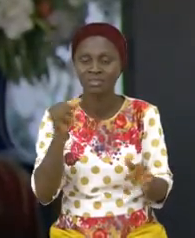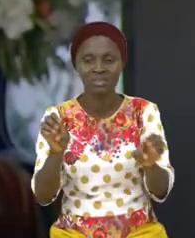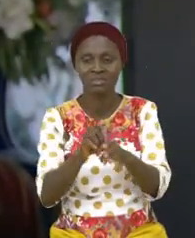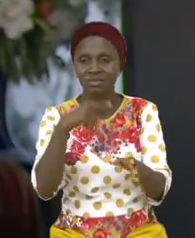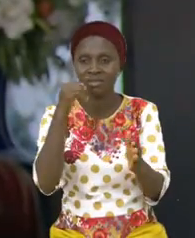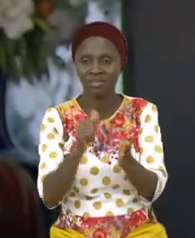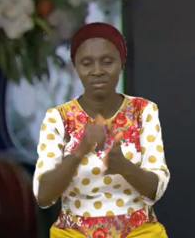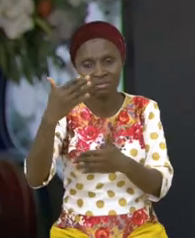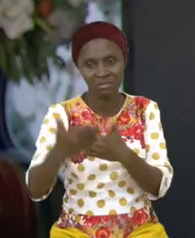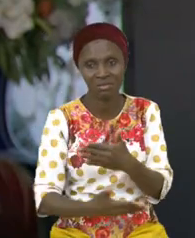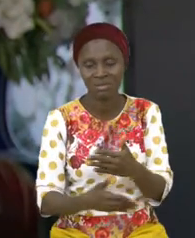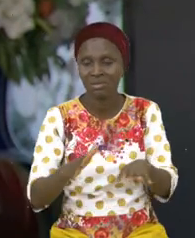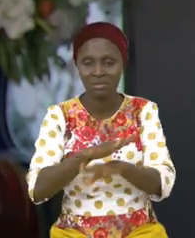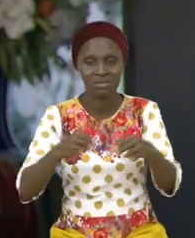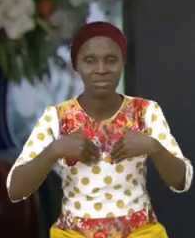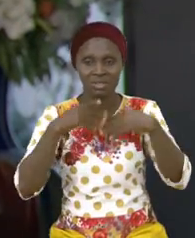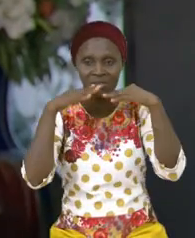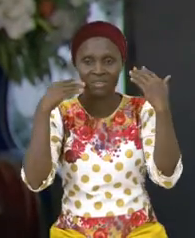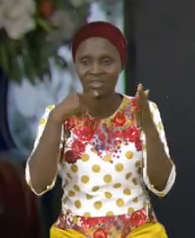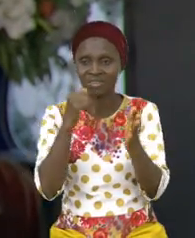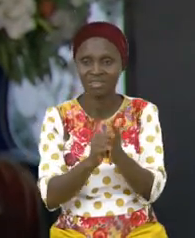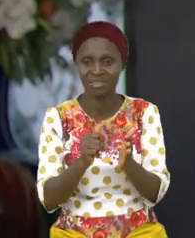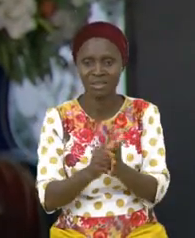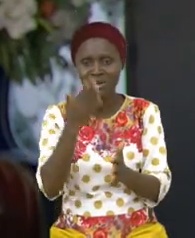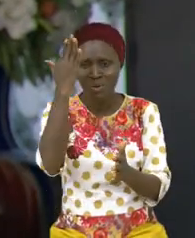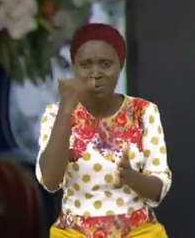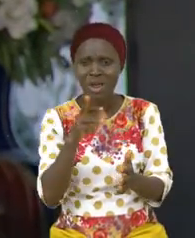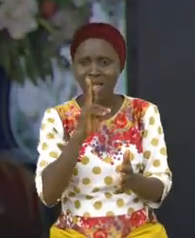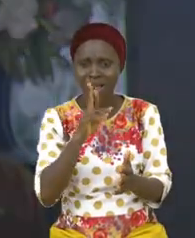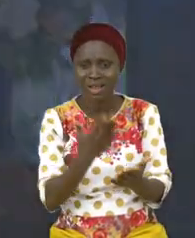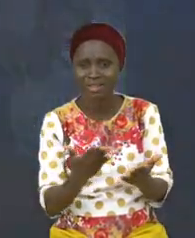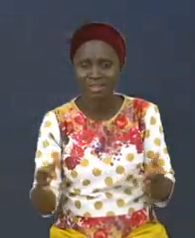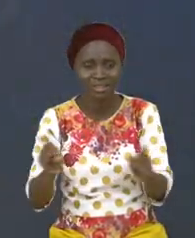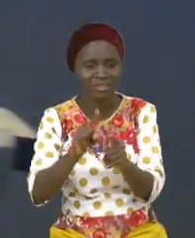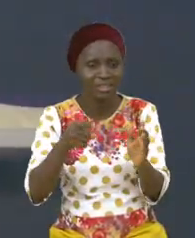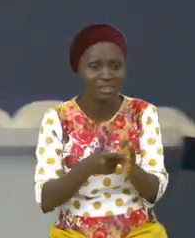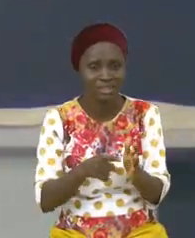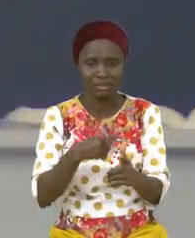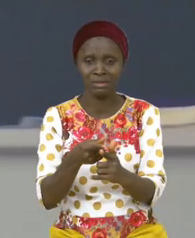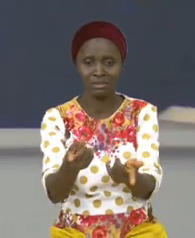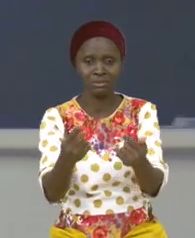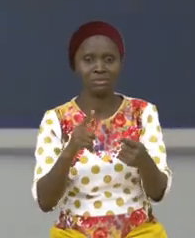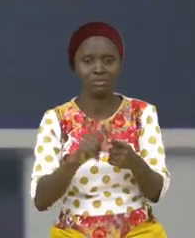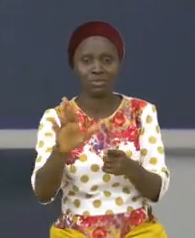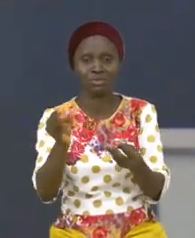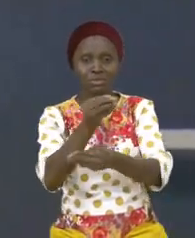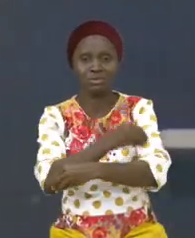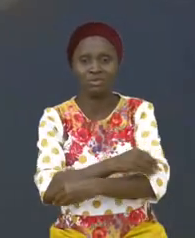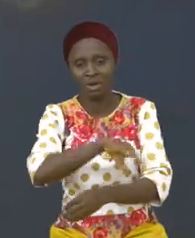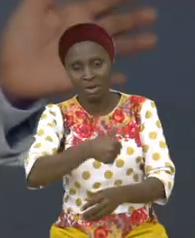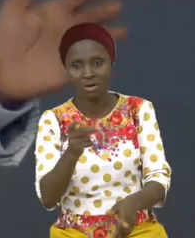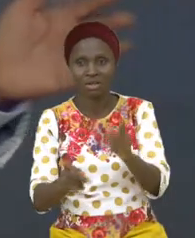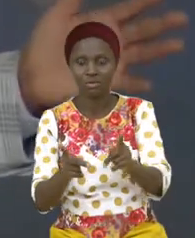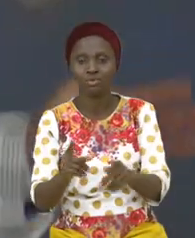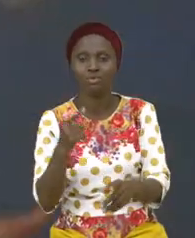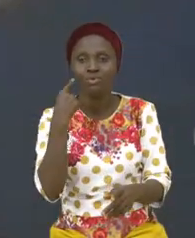a smile. They just stay there and say, why are they like that? And then you come to your office and the other people who are using, you